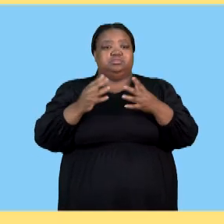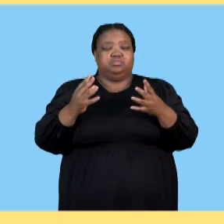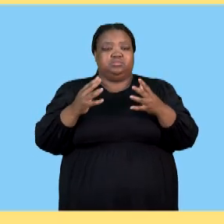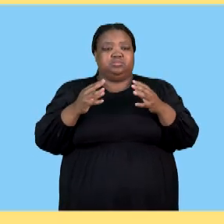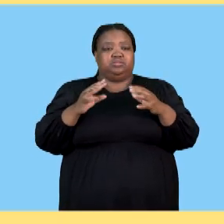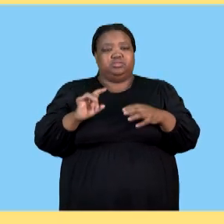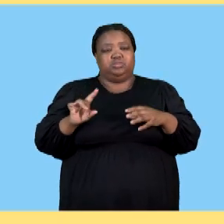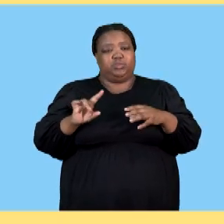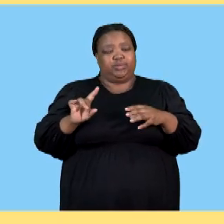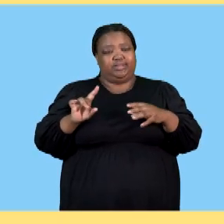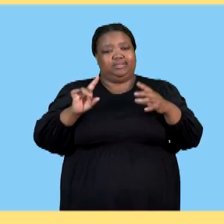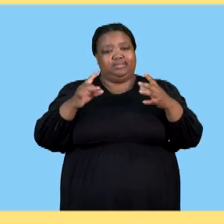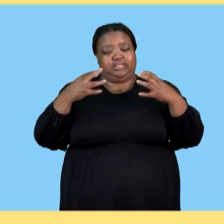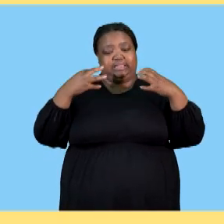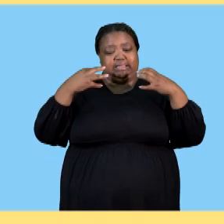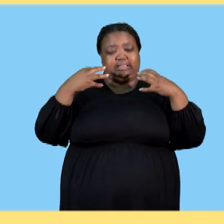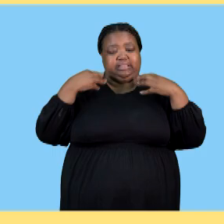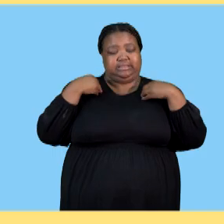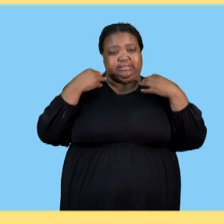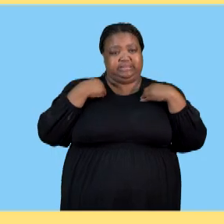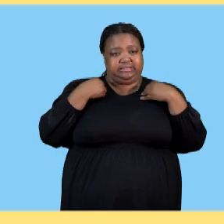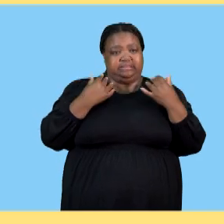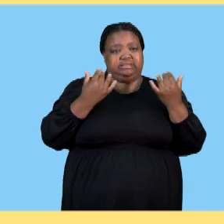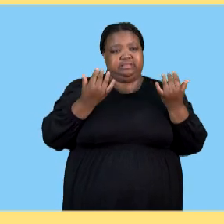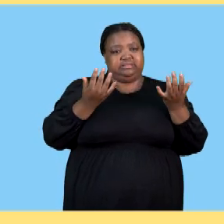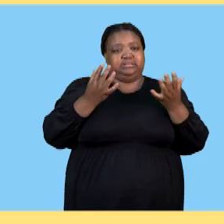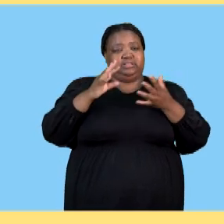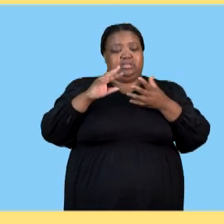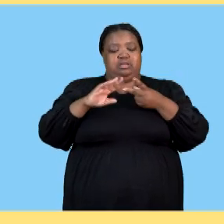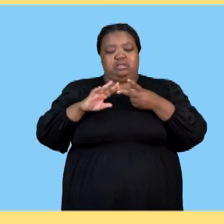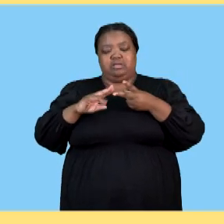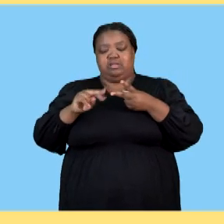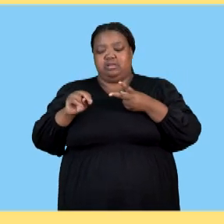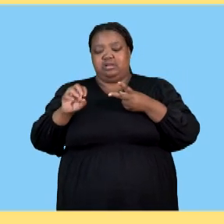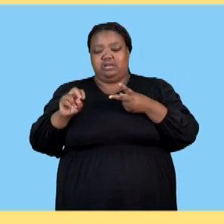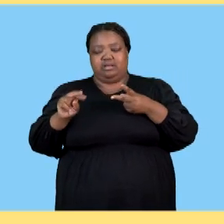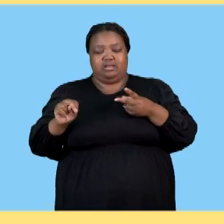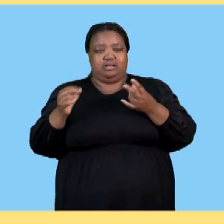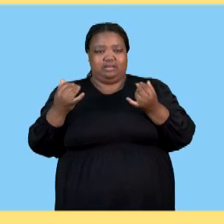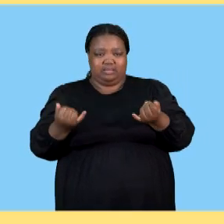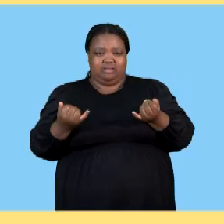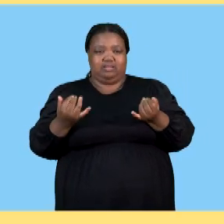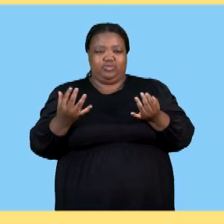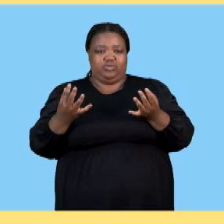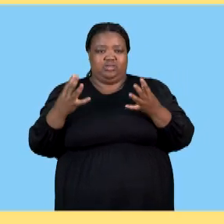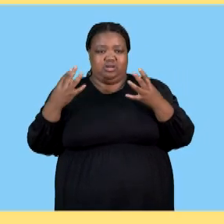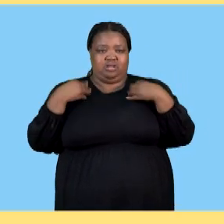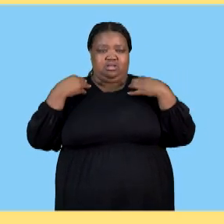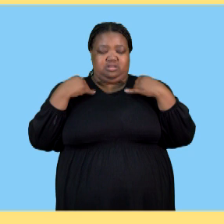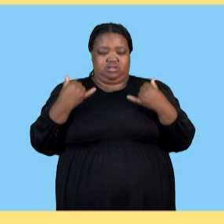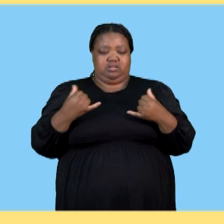all my assets, my non-current assets as well as my current assets. The next one that I'm going to